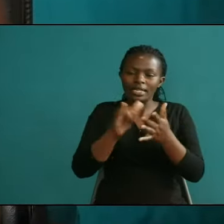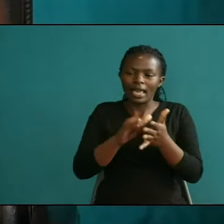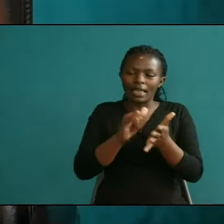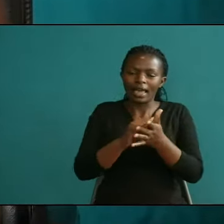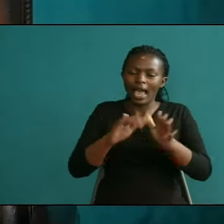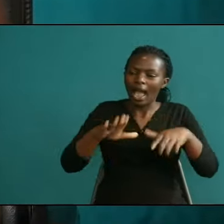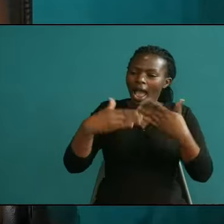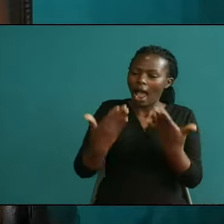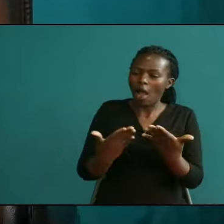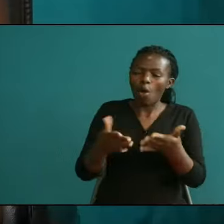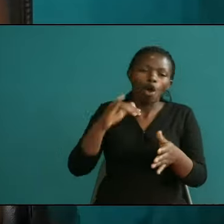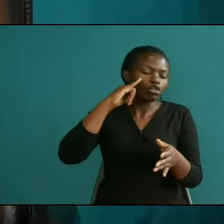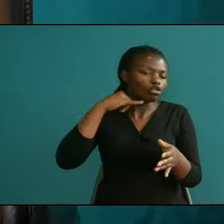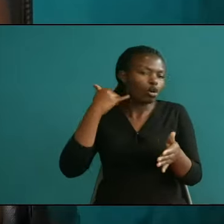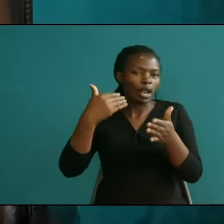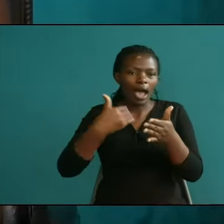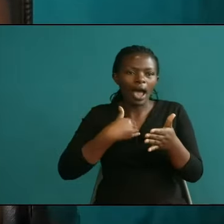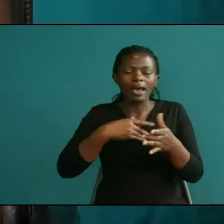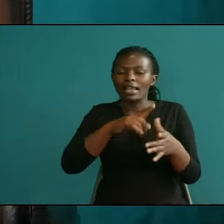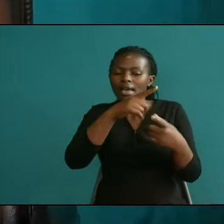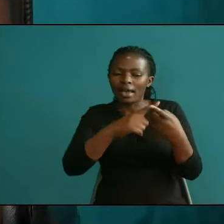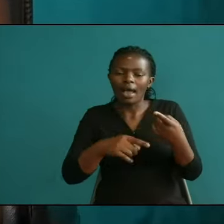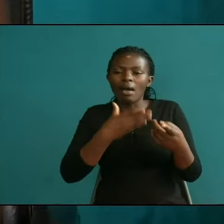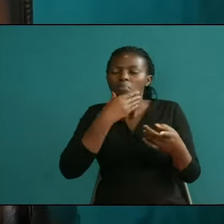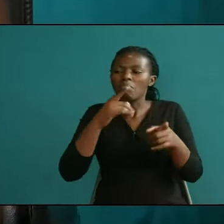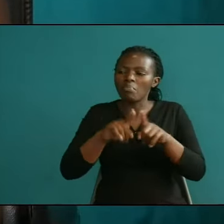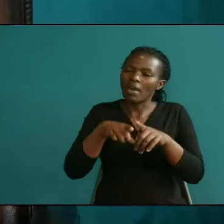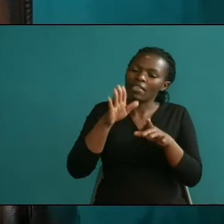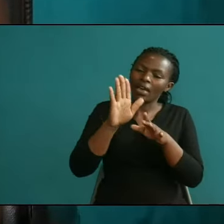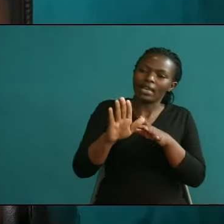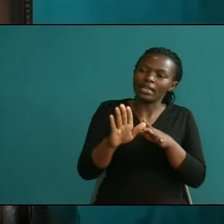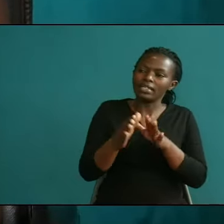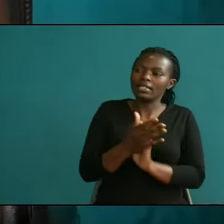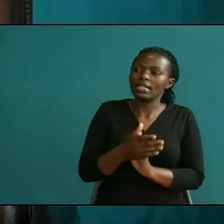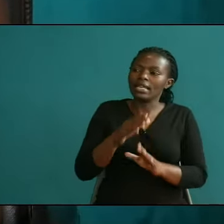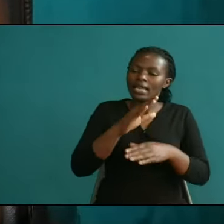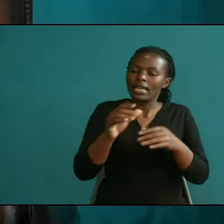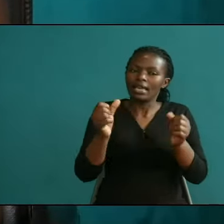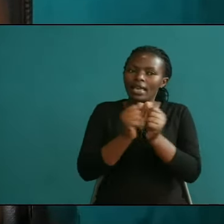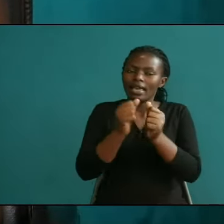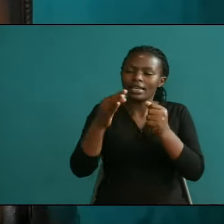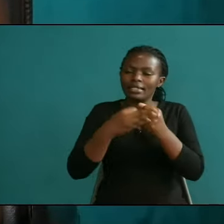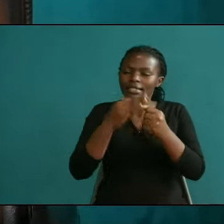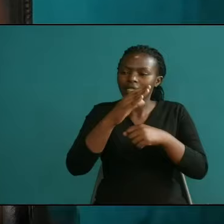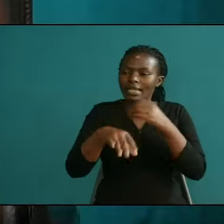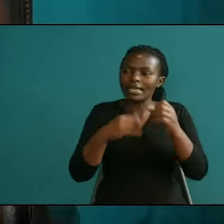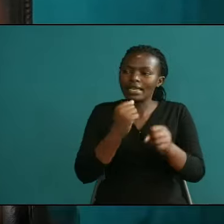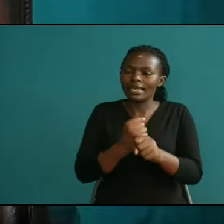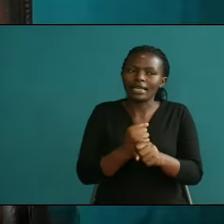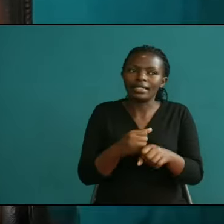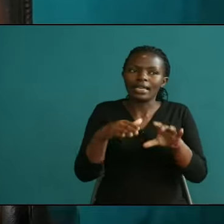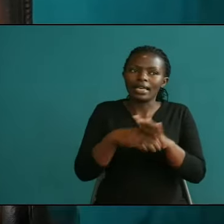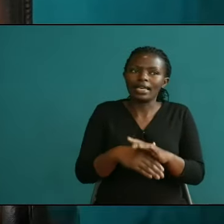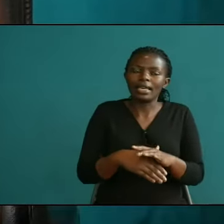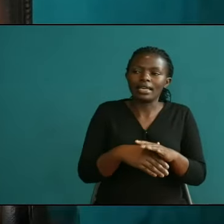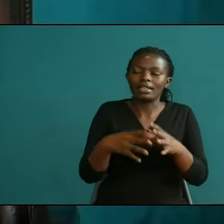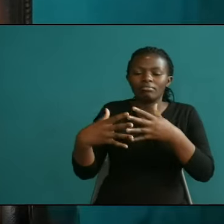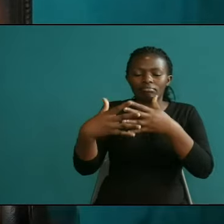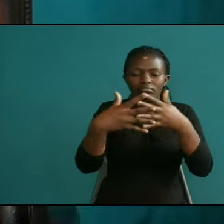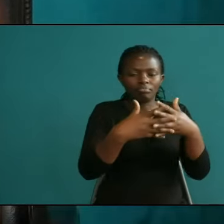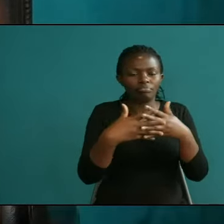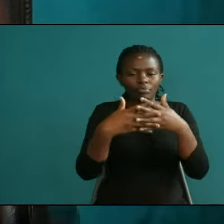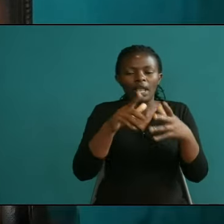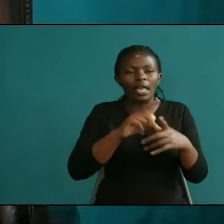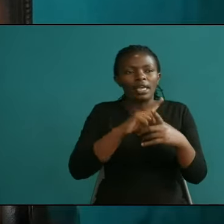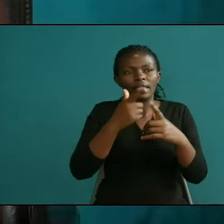her brother during a robbery and served 18 years in prison in Washington, and then settled into